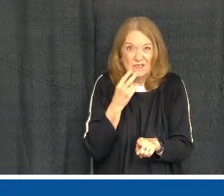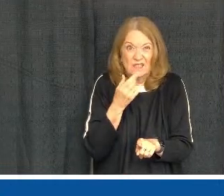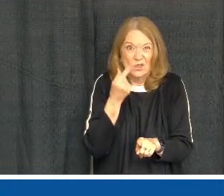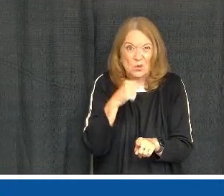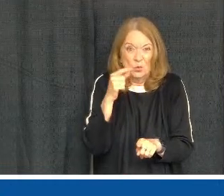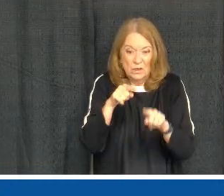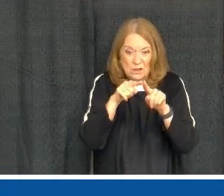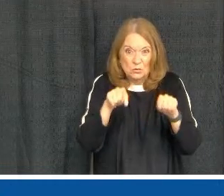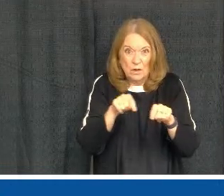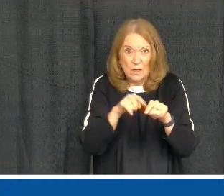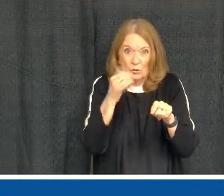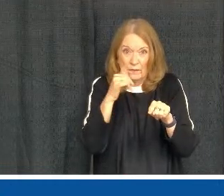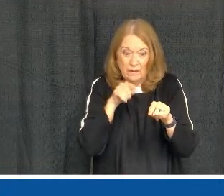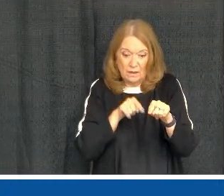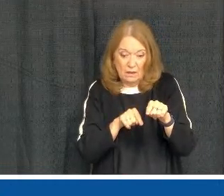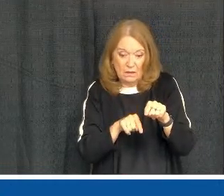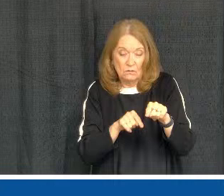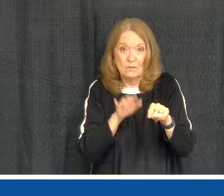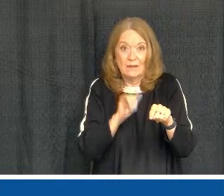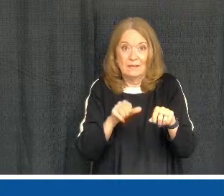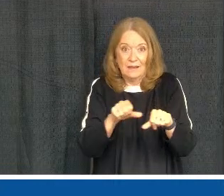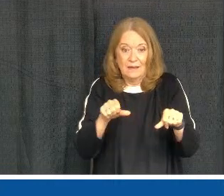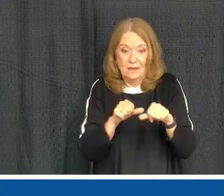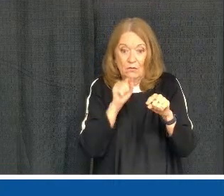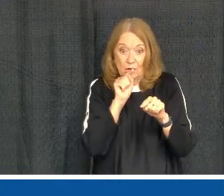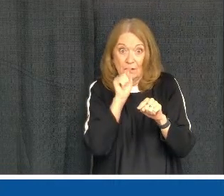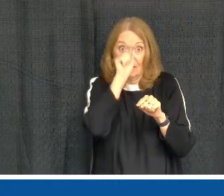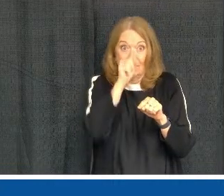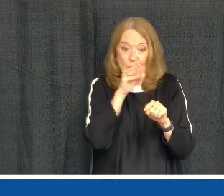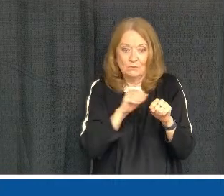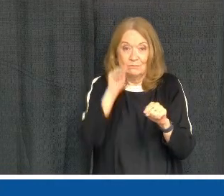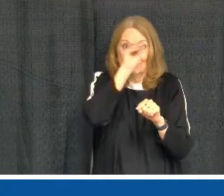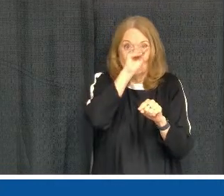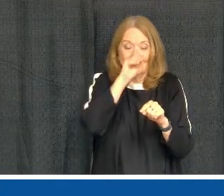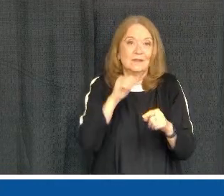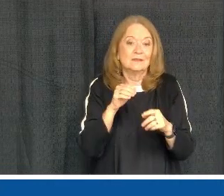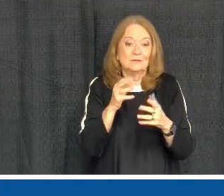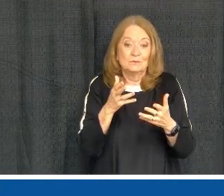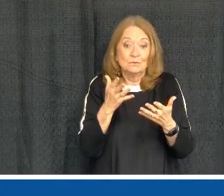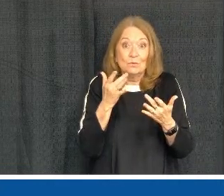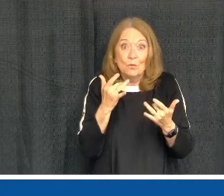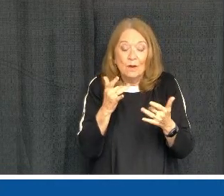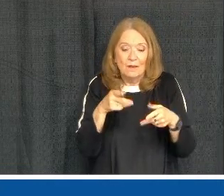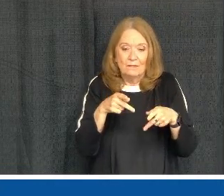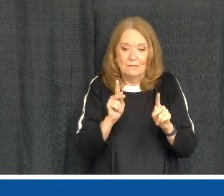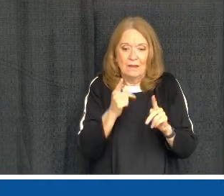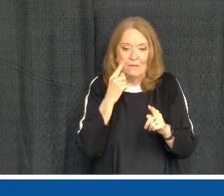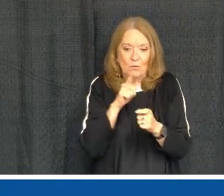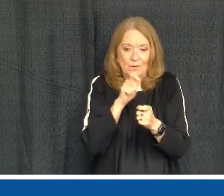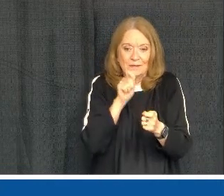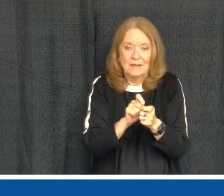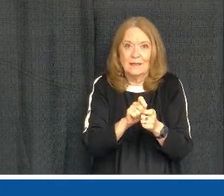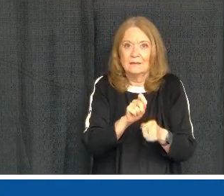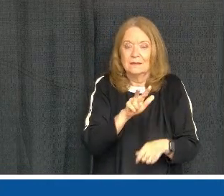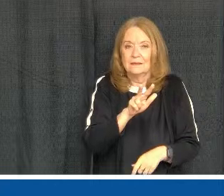and the yellow below it, in the area just above it, to R5 to allow for exactly